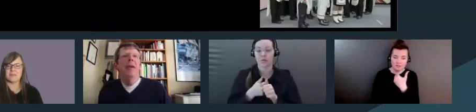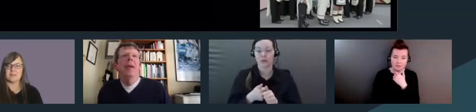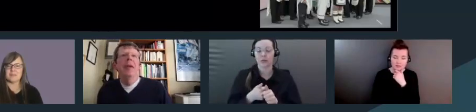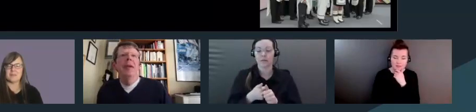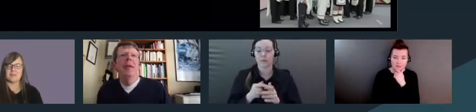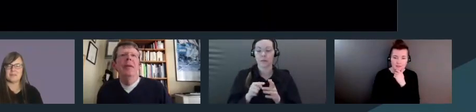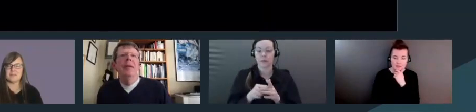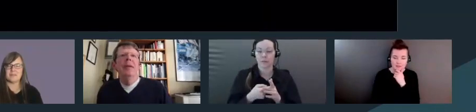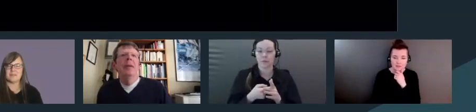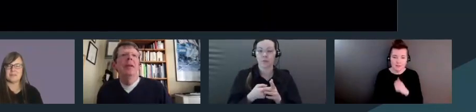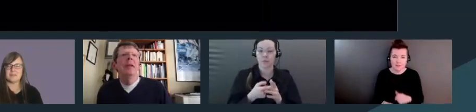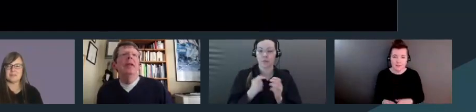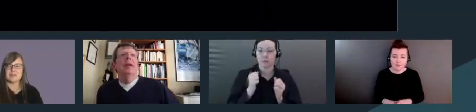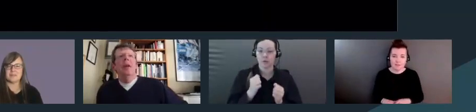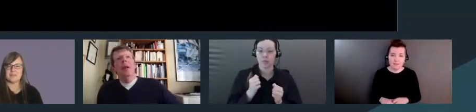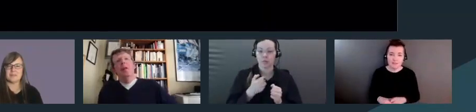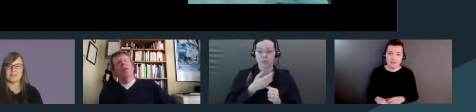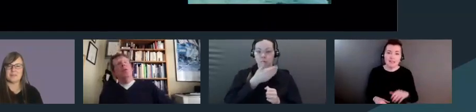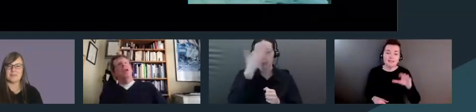one,